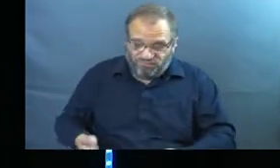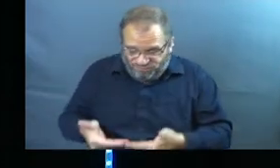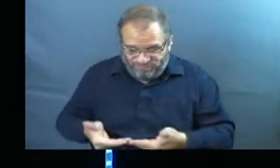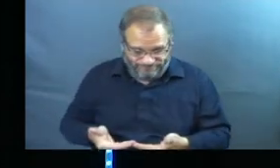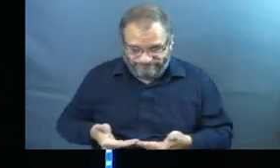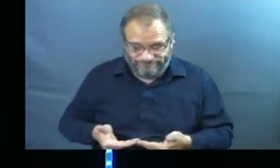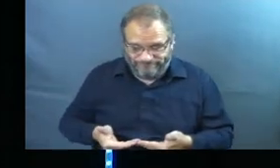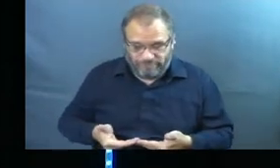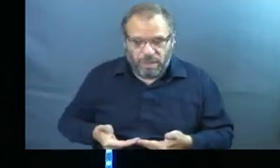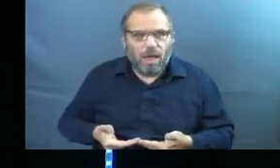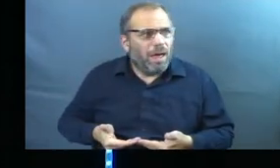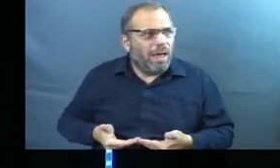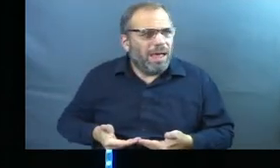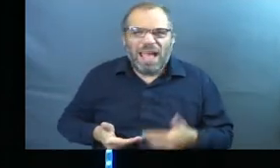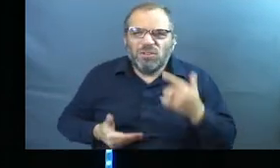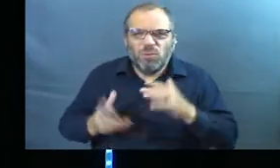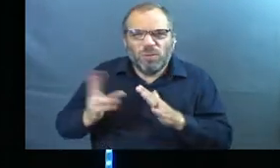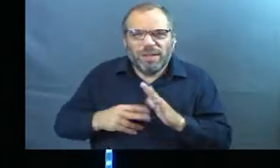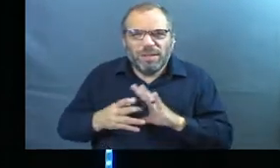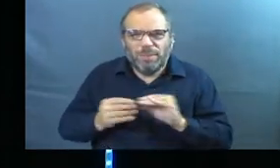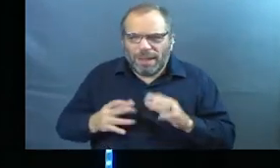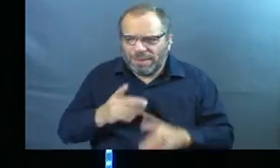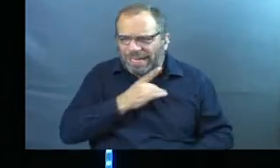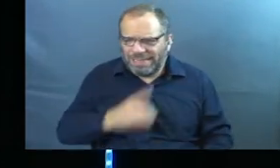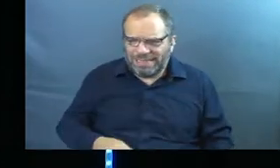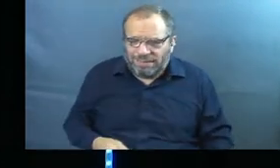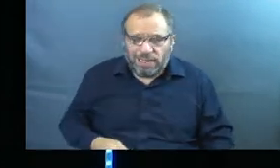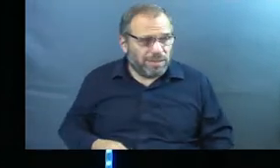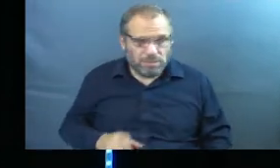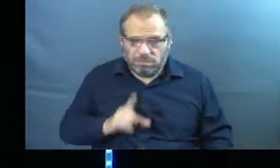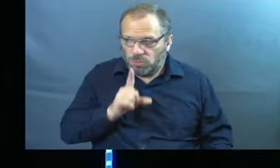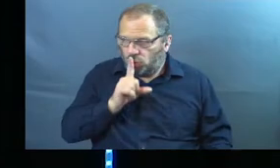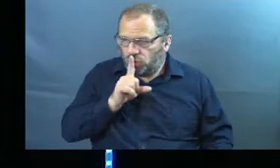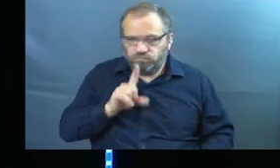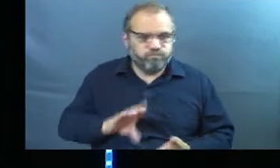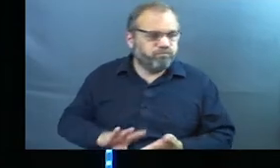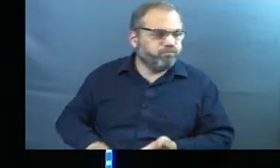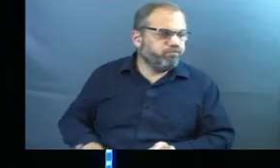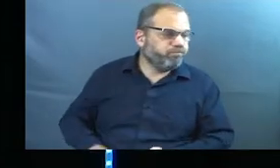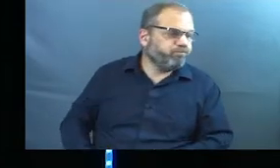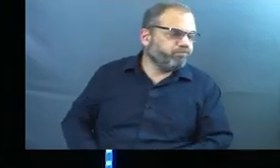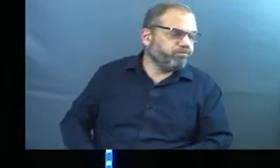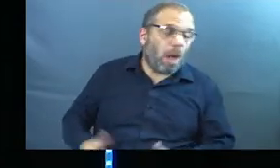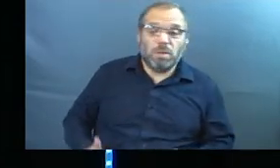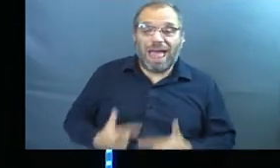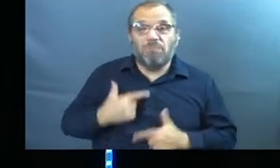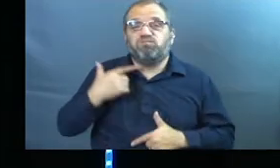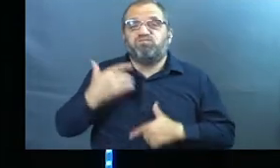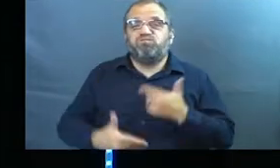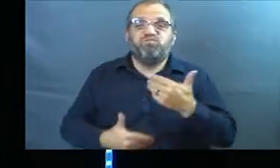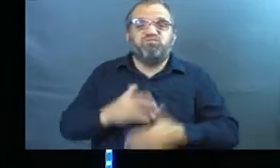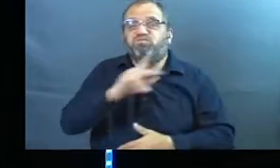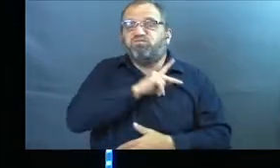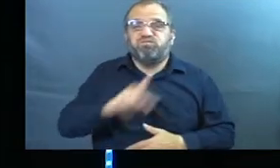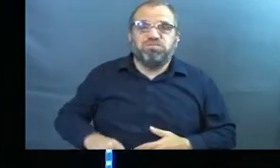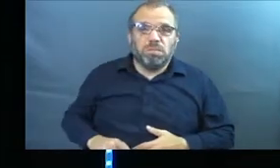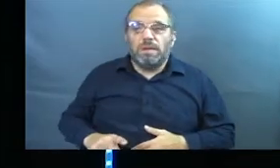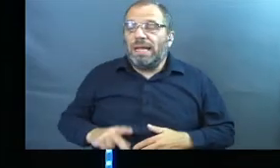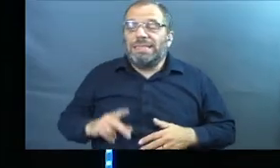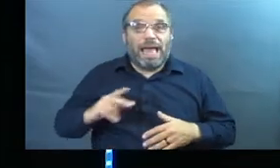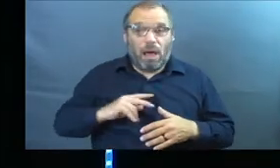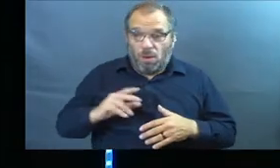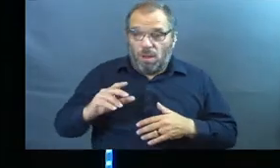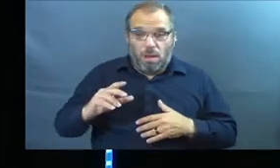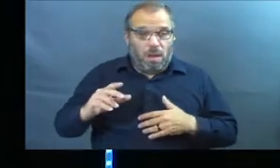and it's almost, and you read the scriptures, it's almost like he's like, kind of sweeps it under the rug, and he's like, I'm just going to keep doing life. I'm just going to keep being king, and there's no kind of